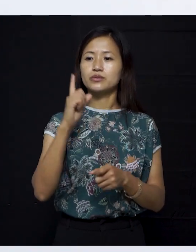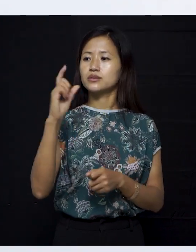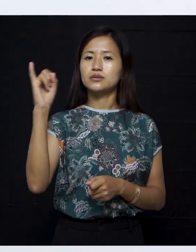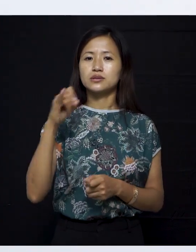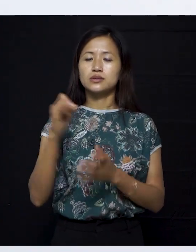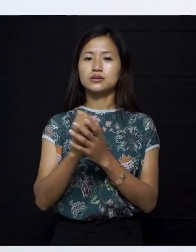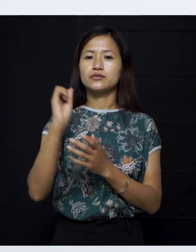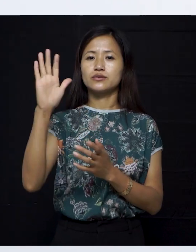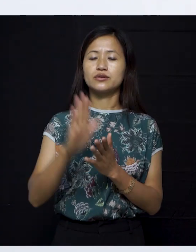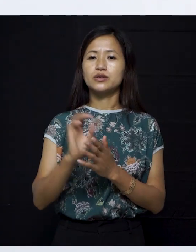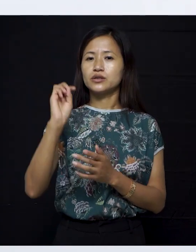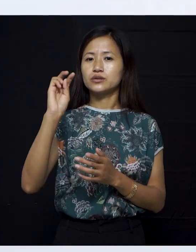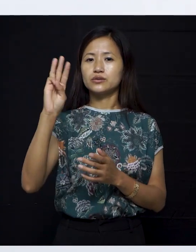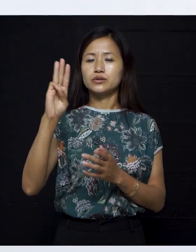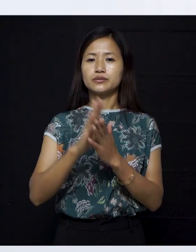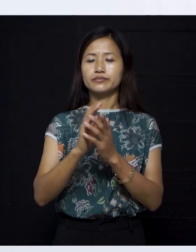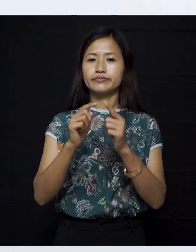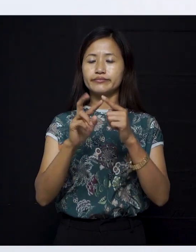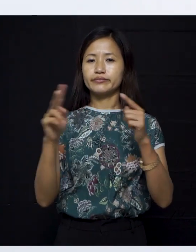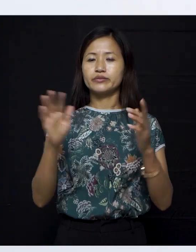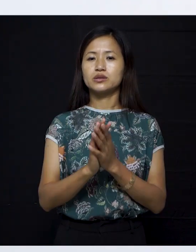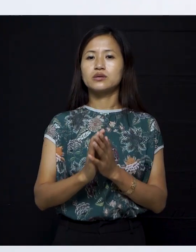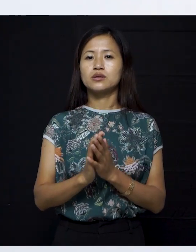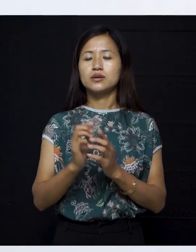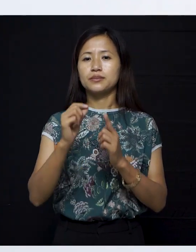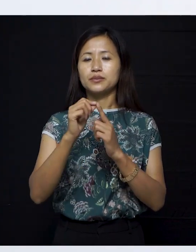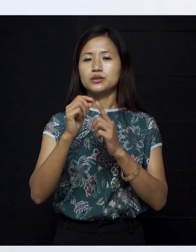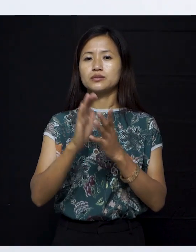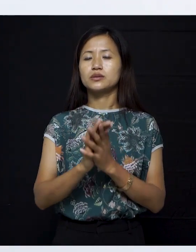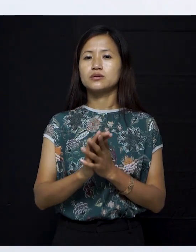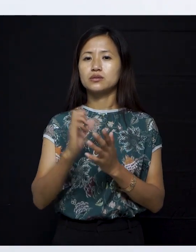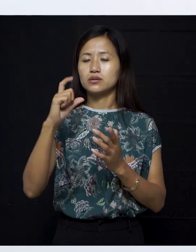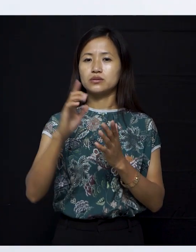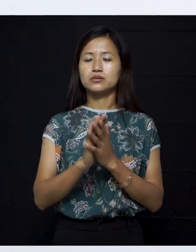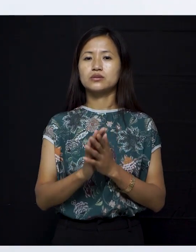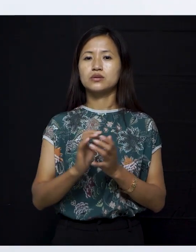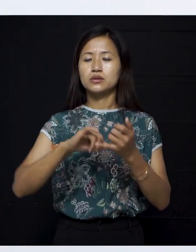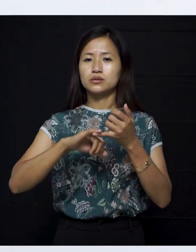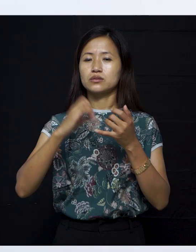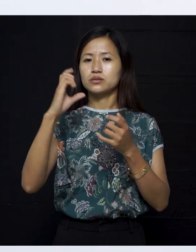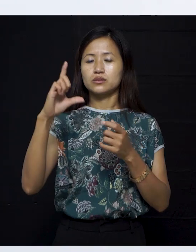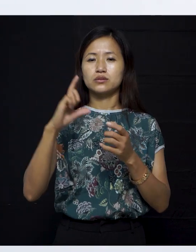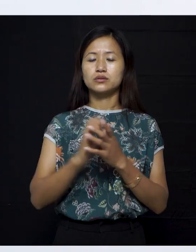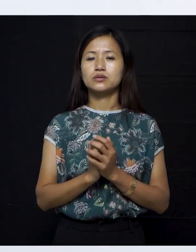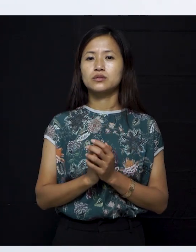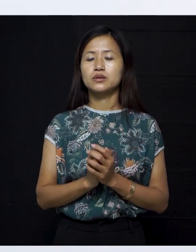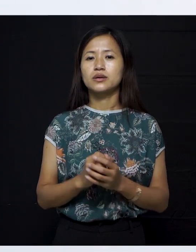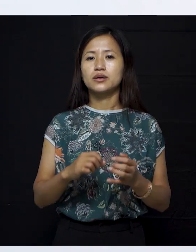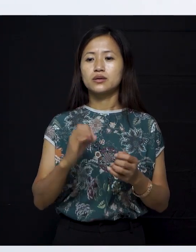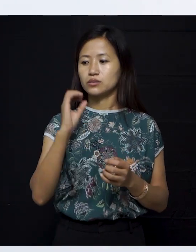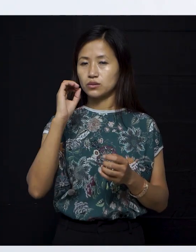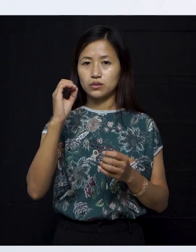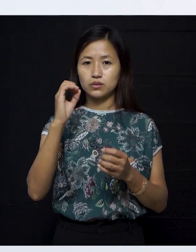165. The three types of clauses are principal clause, subordinate clause, and coordinate clause.